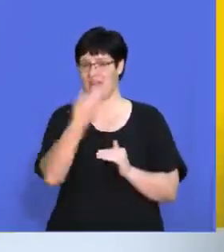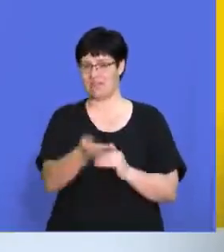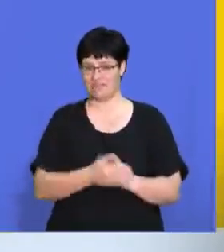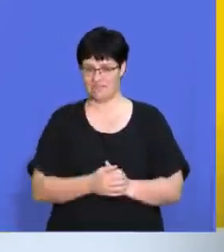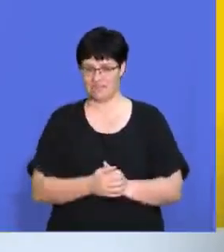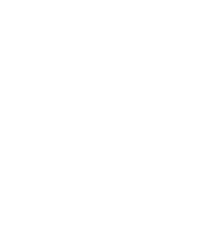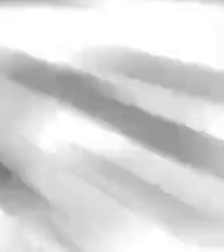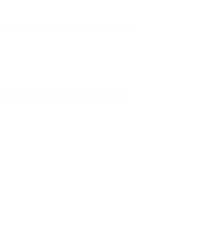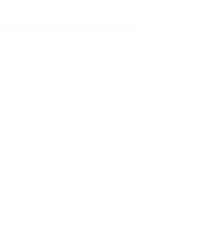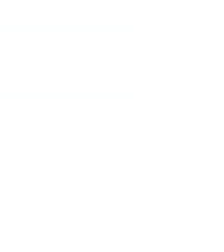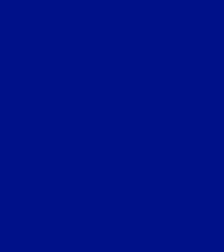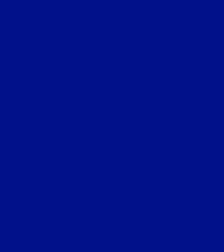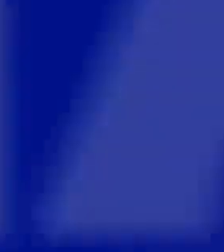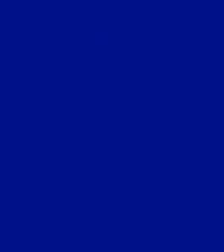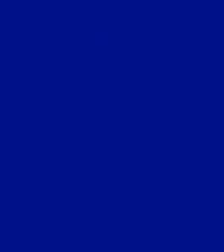after this.